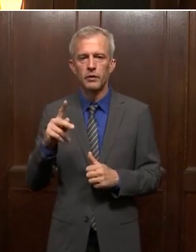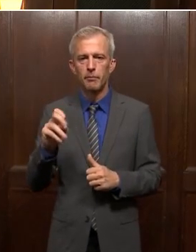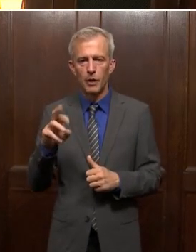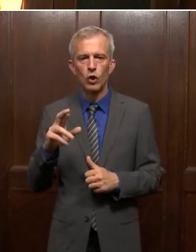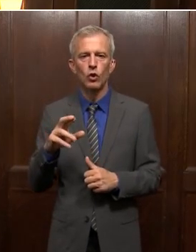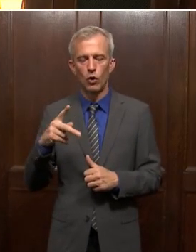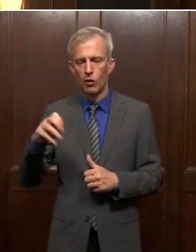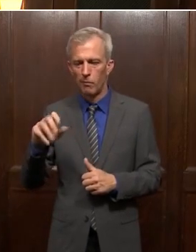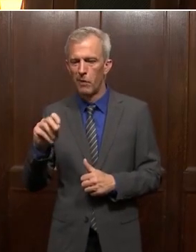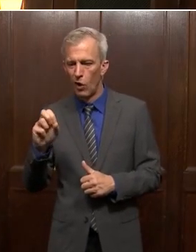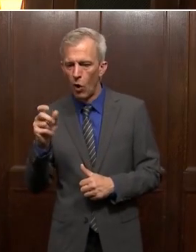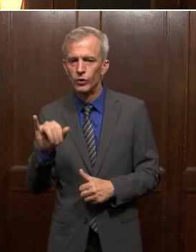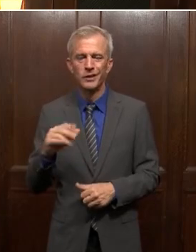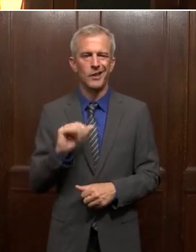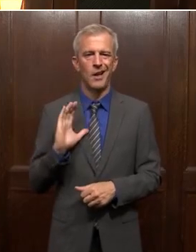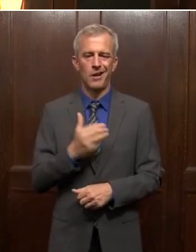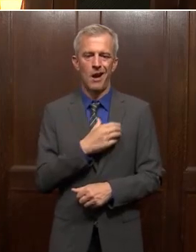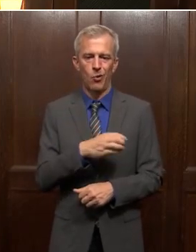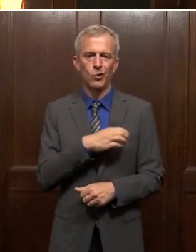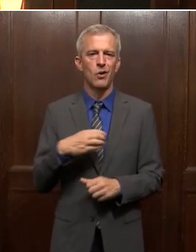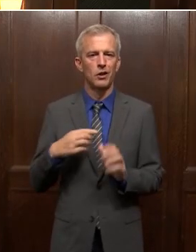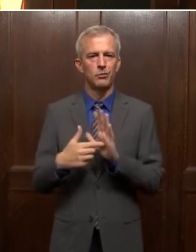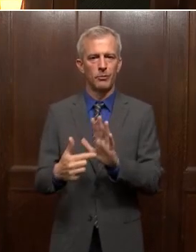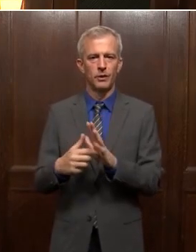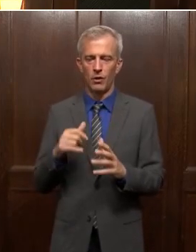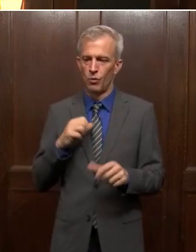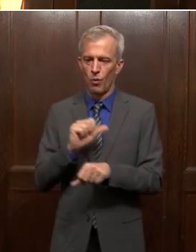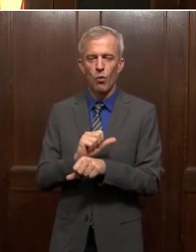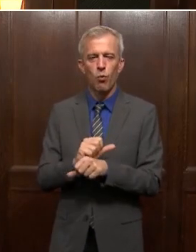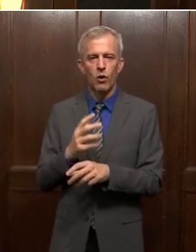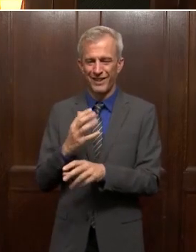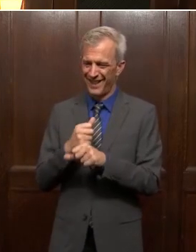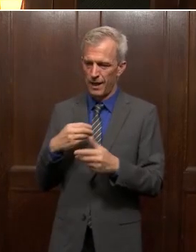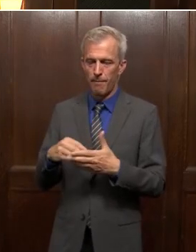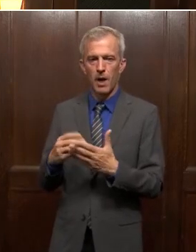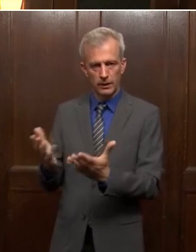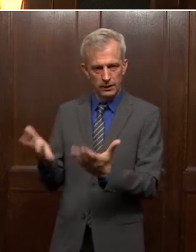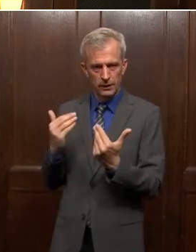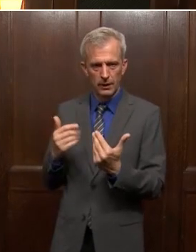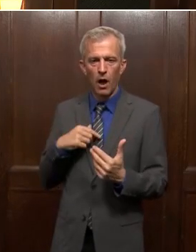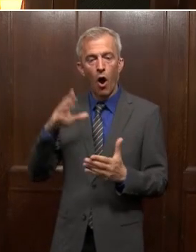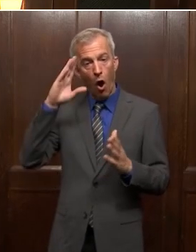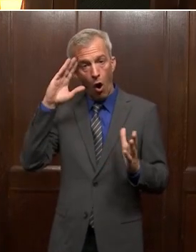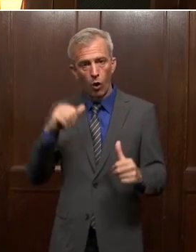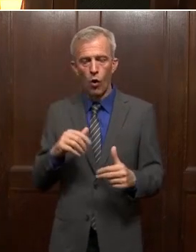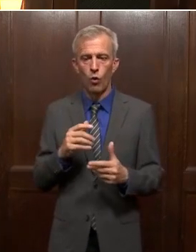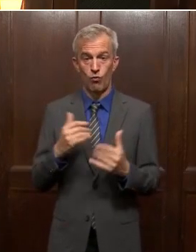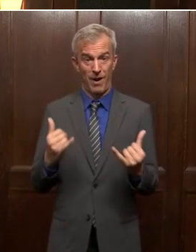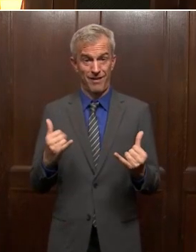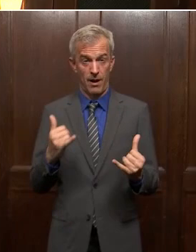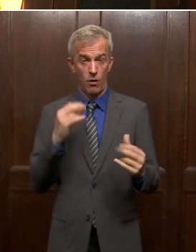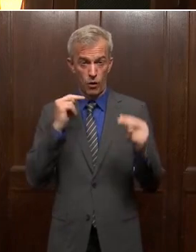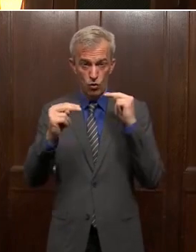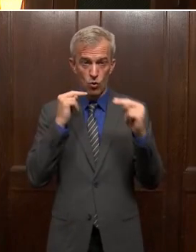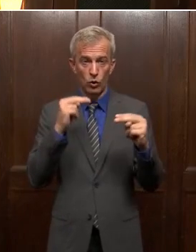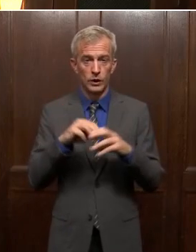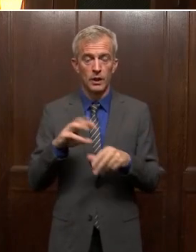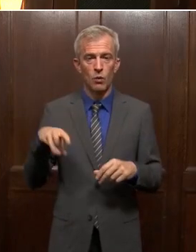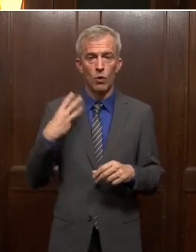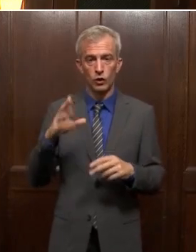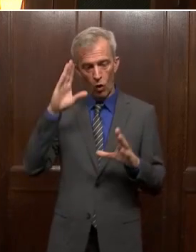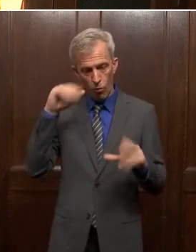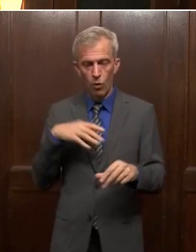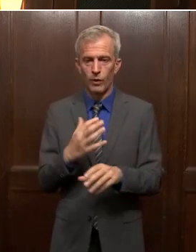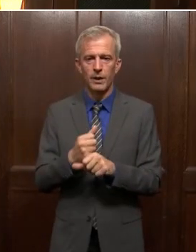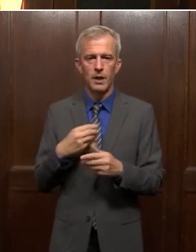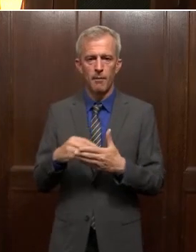delegation as we work to loosen restrictions on emergency funds. I hope it can be part of this package that is being negotiated now, but no later than the